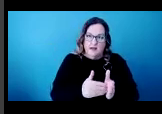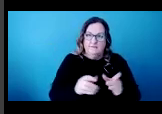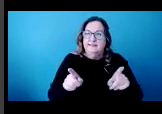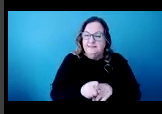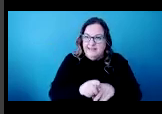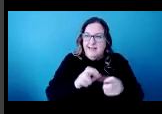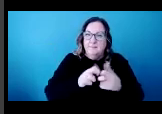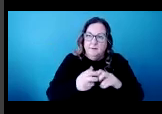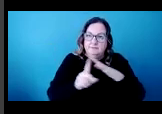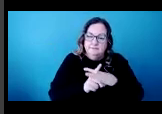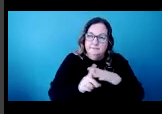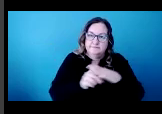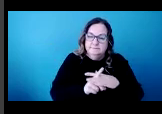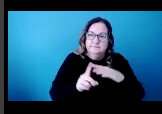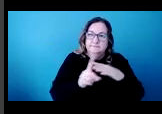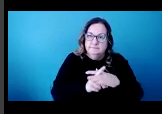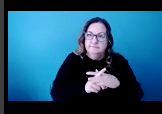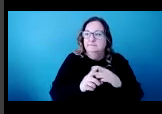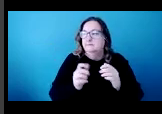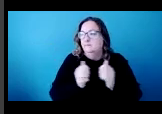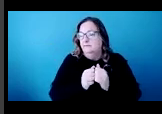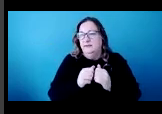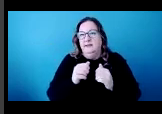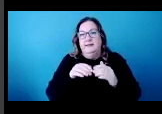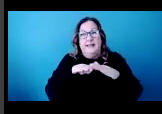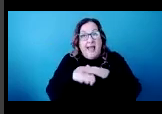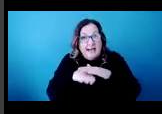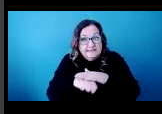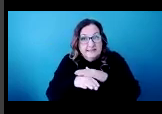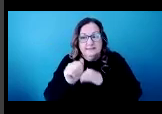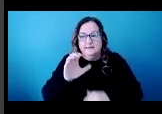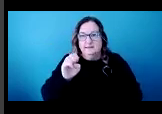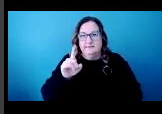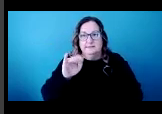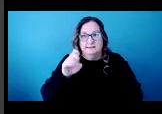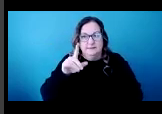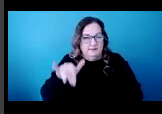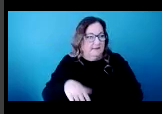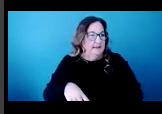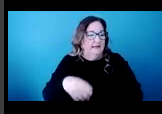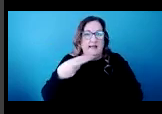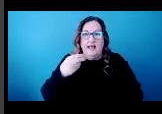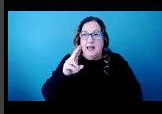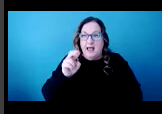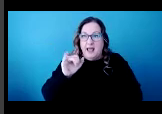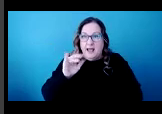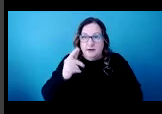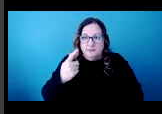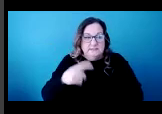up with accessibility in your community, housing issues,